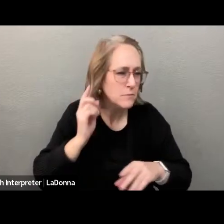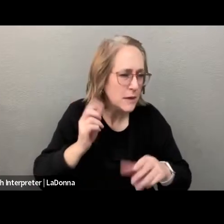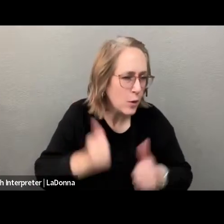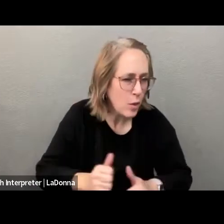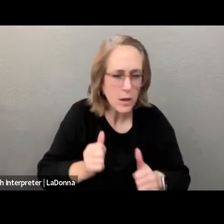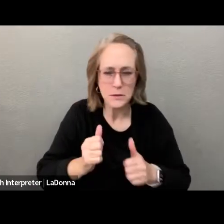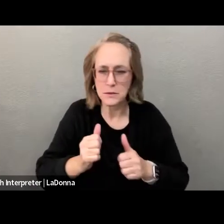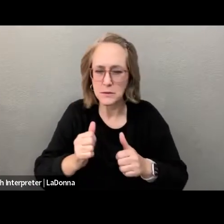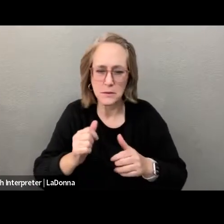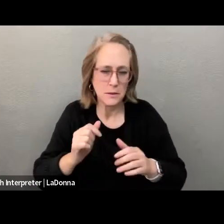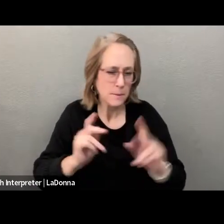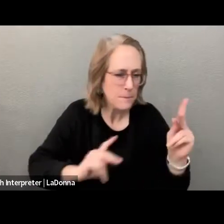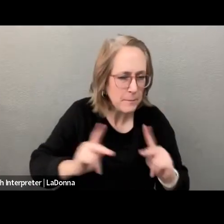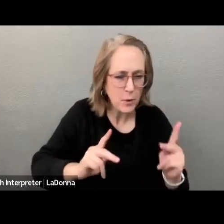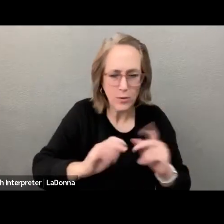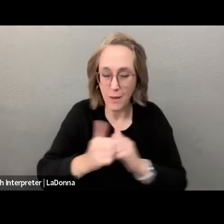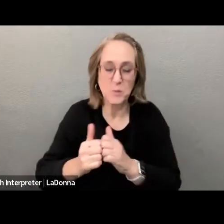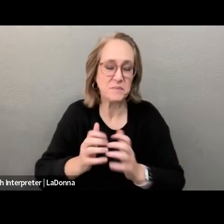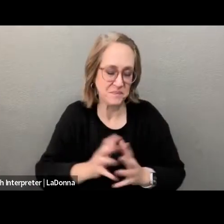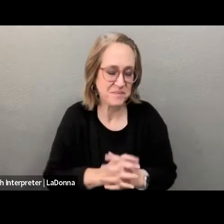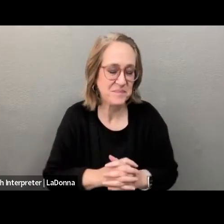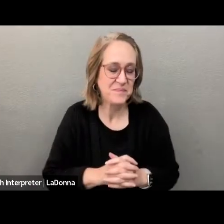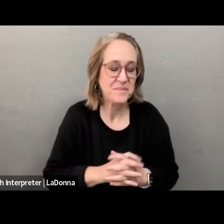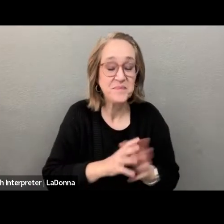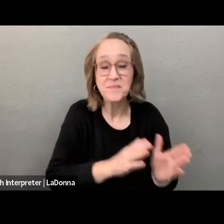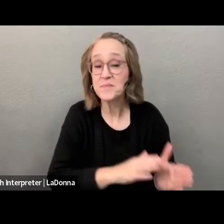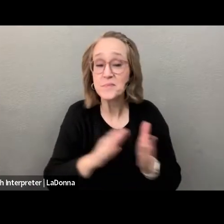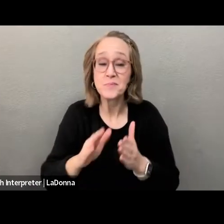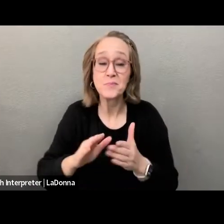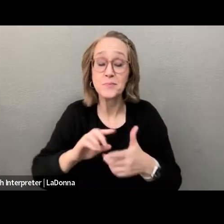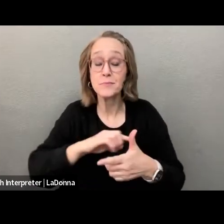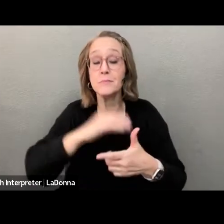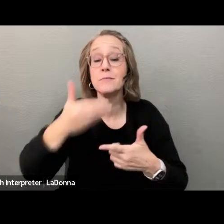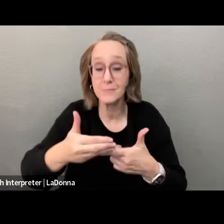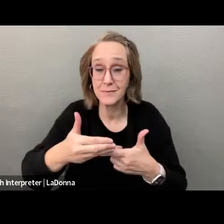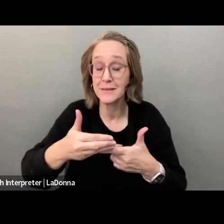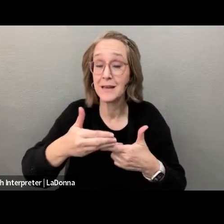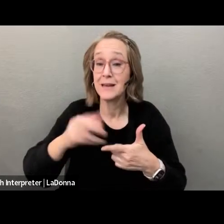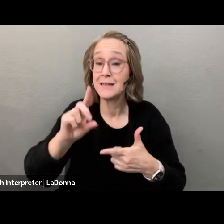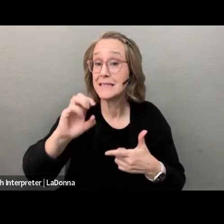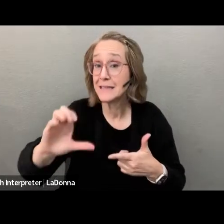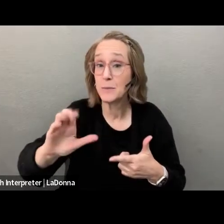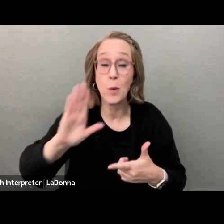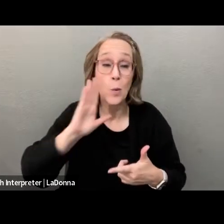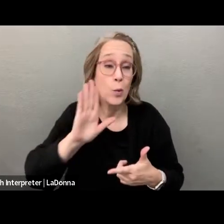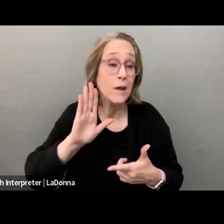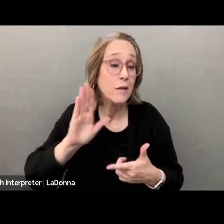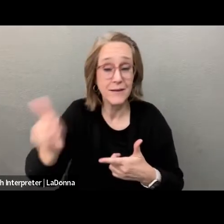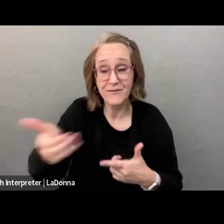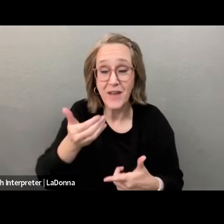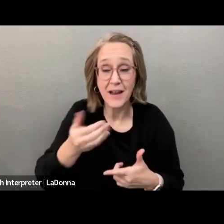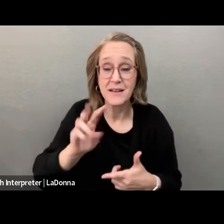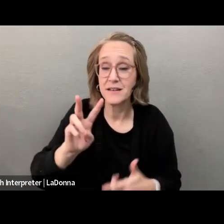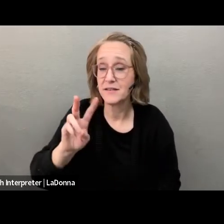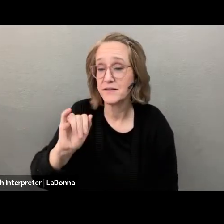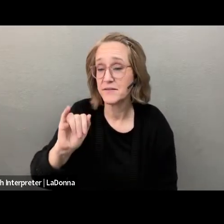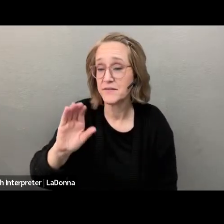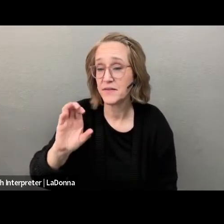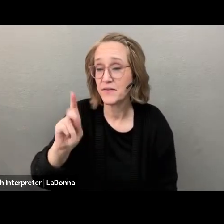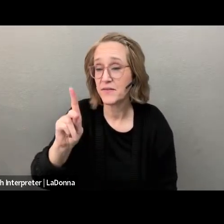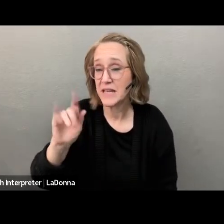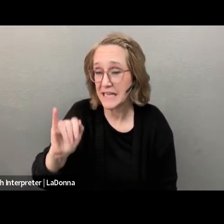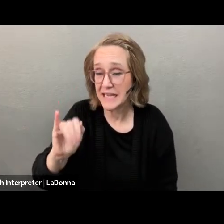then in December, we're going to have Vicki Thompson come and share information about